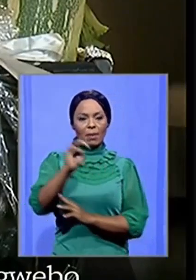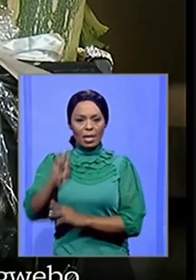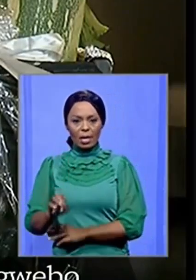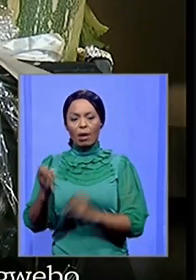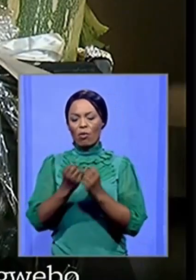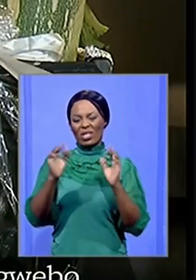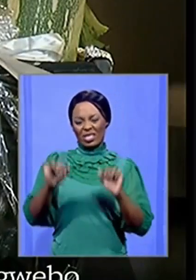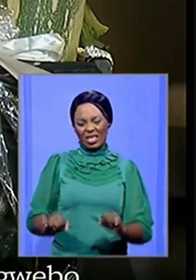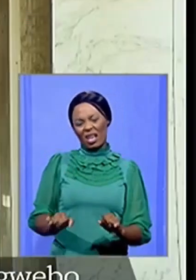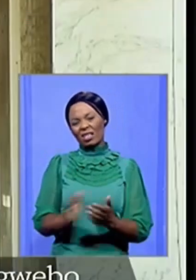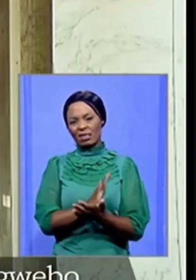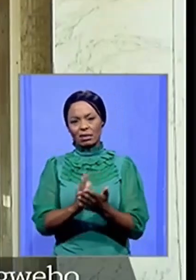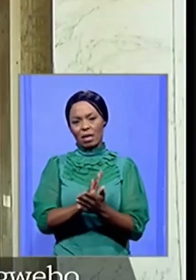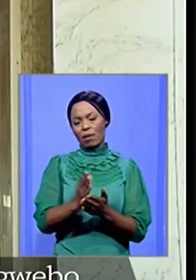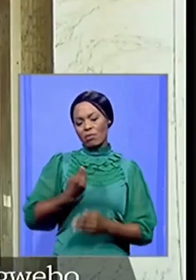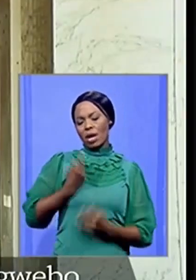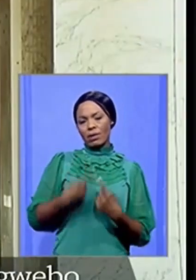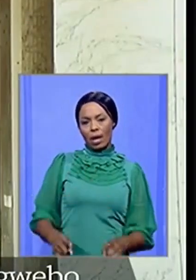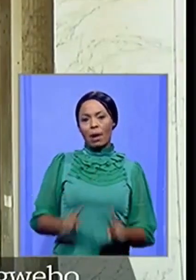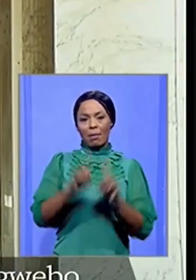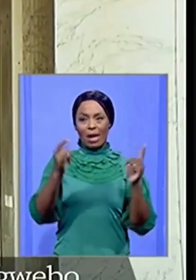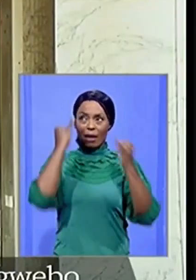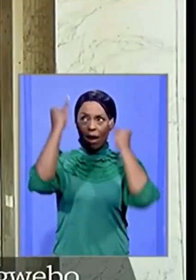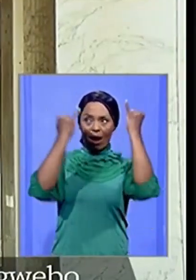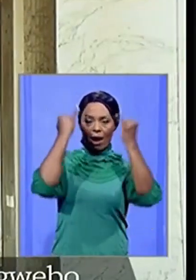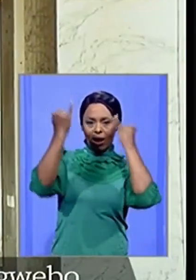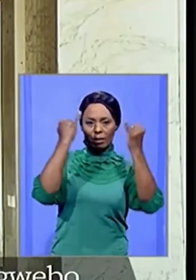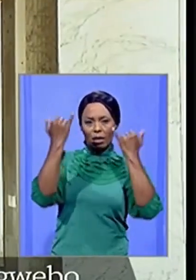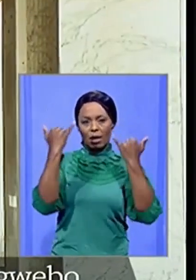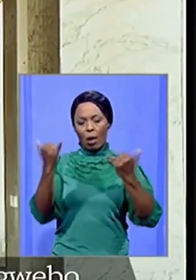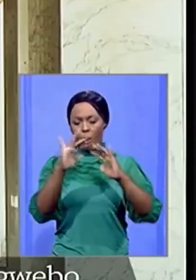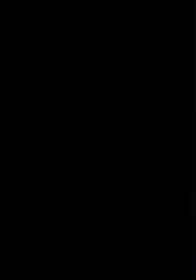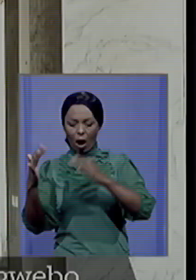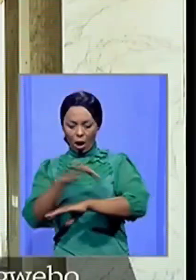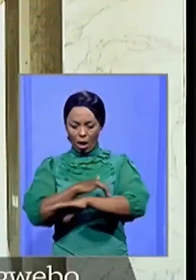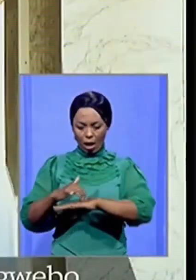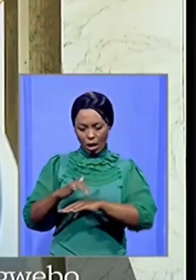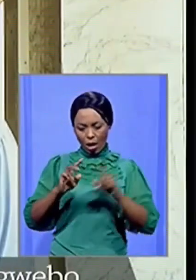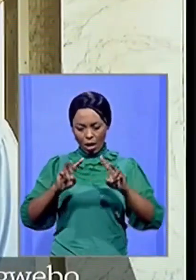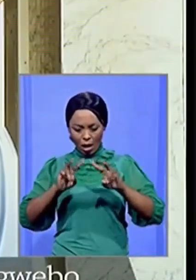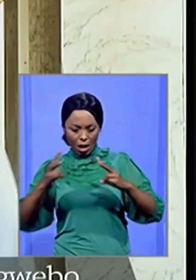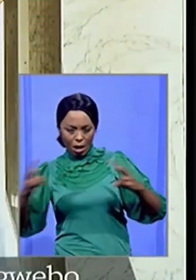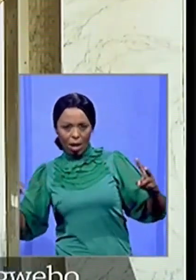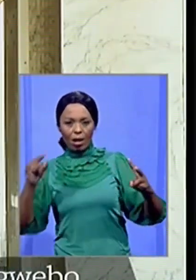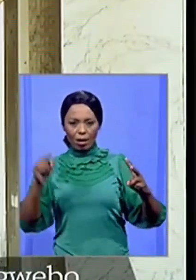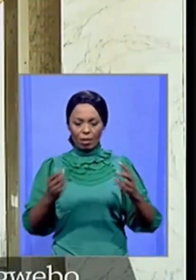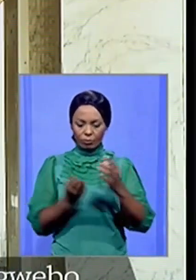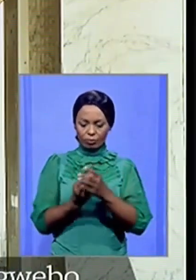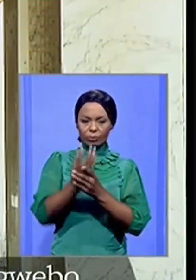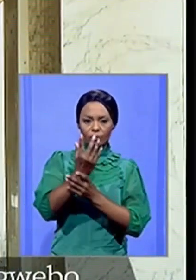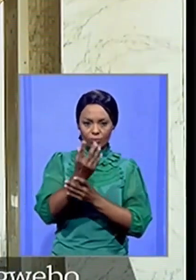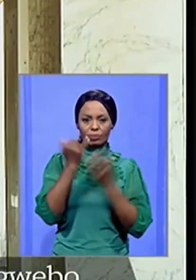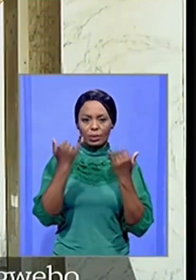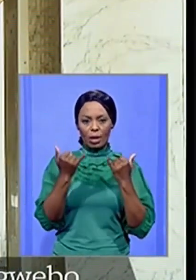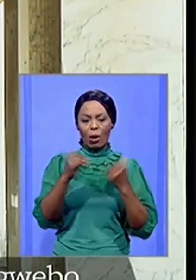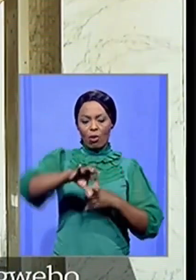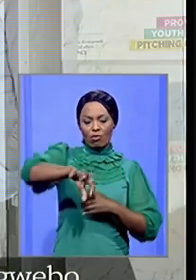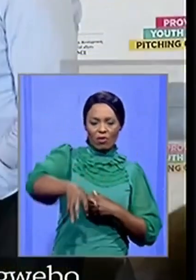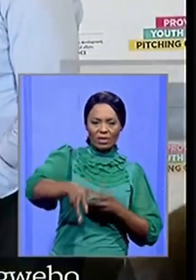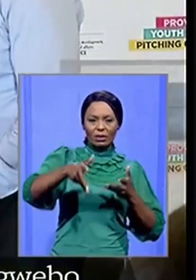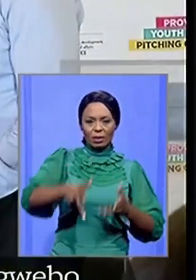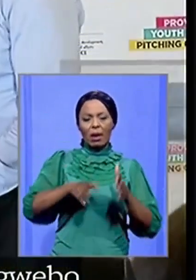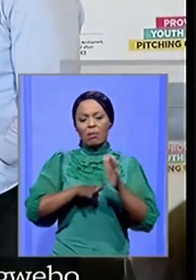mare re batla maano ho tswa bona hore na bana ka re thusa jwang ho aha mmuso wa province ya